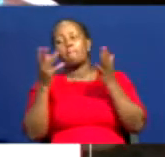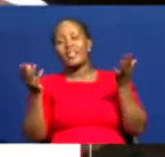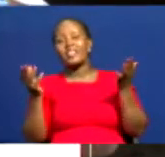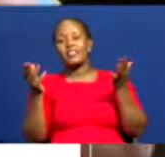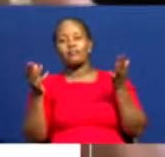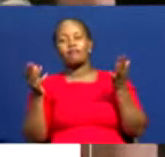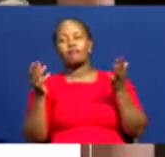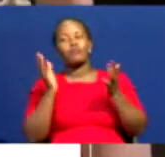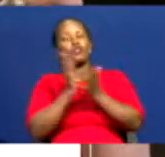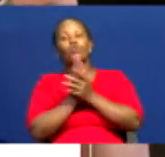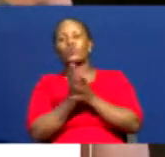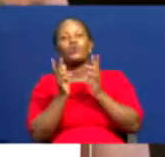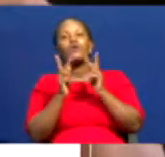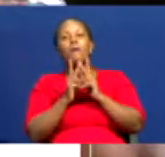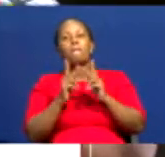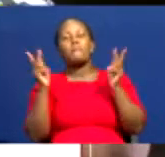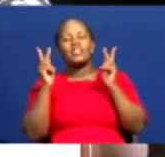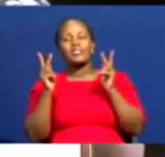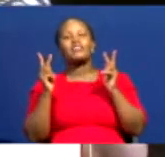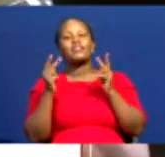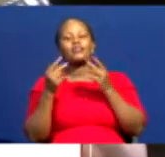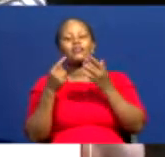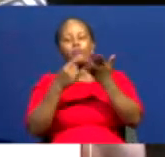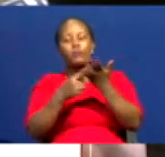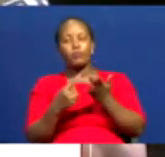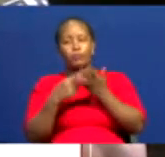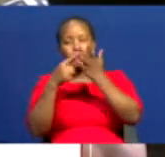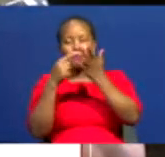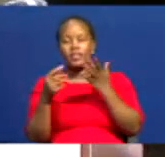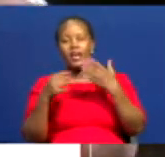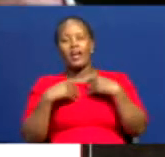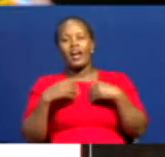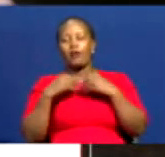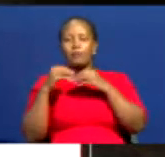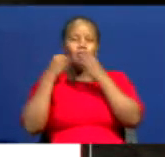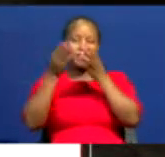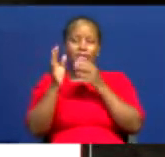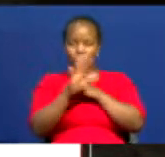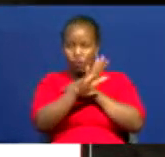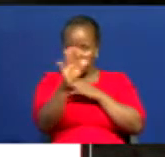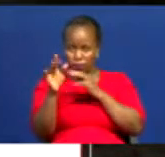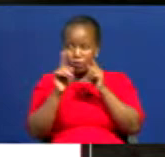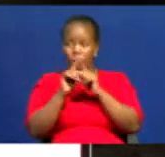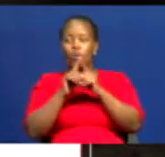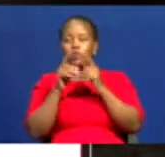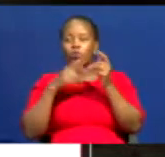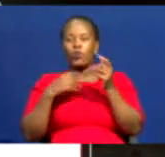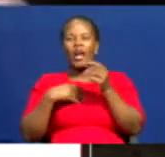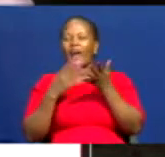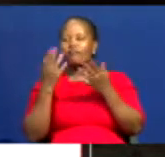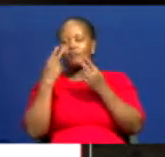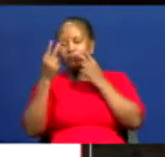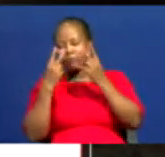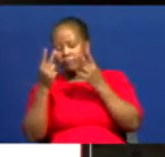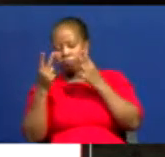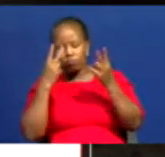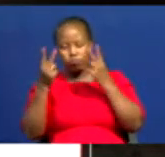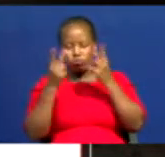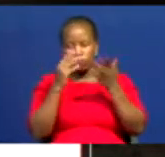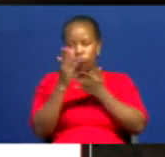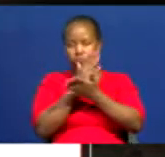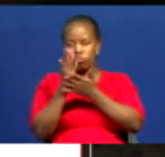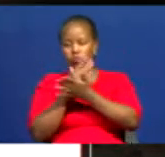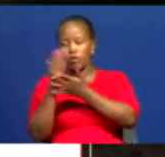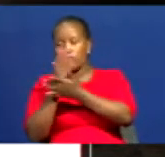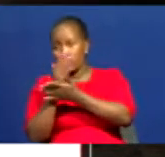the peace component has been delivered to them. And they have also brought their views. As a governor,